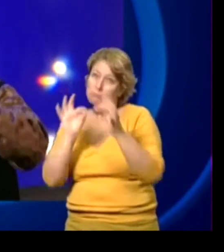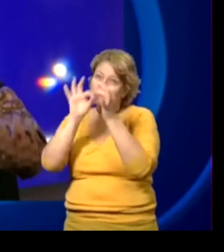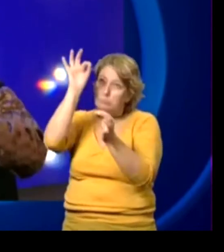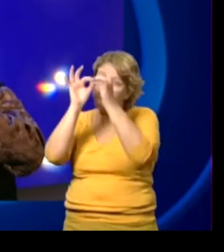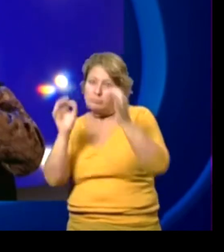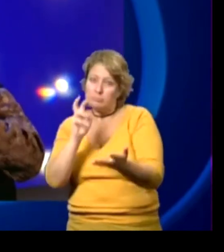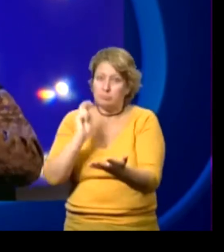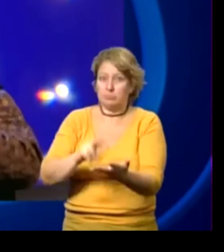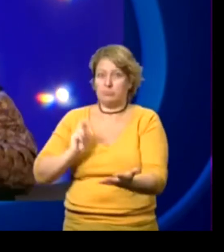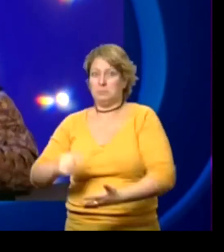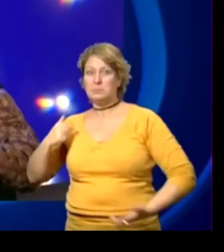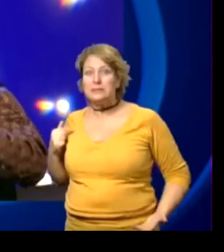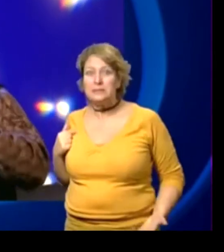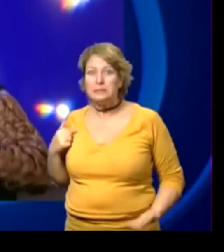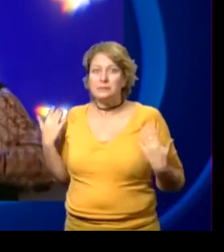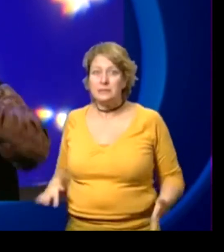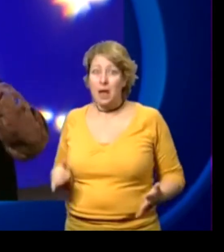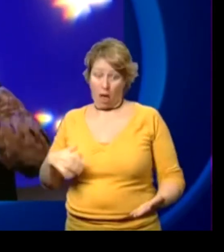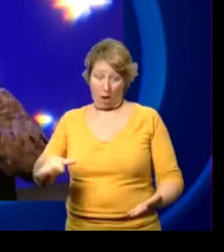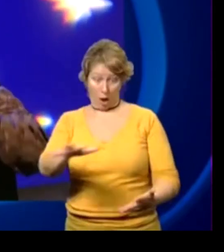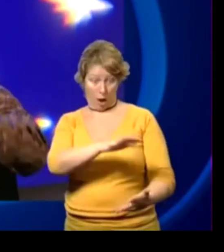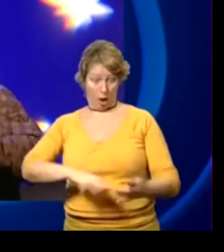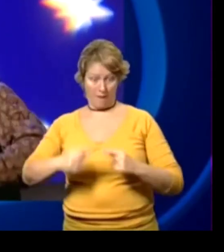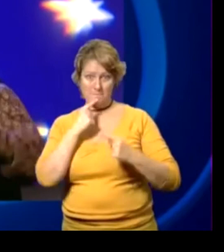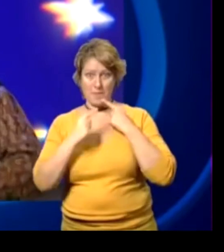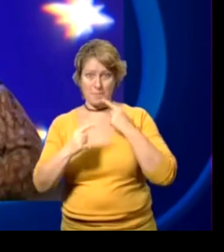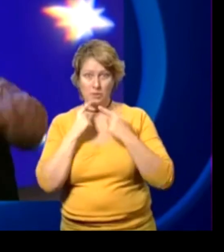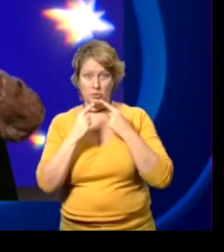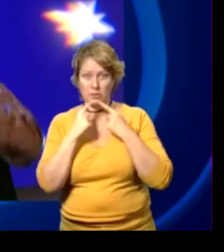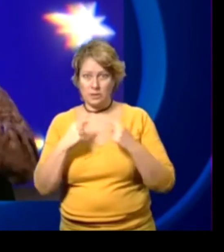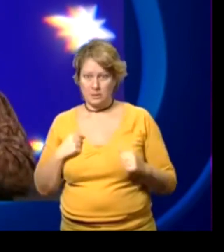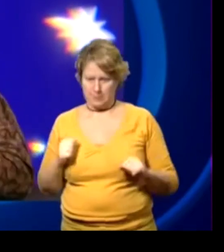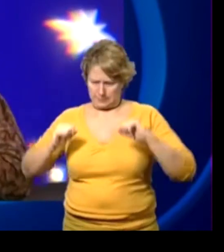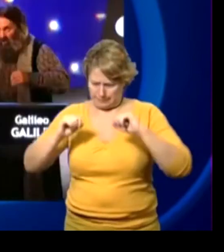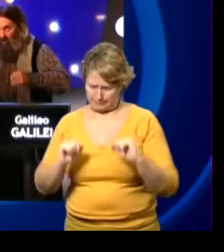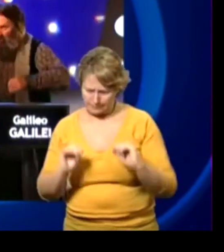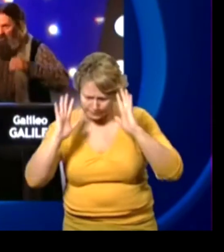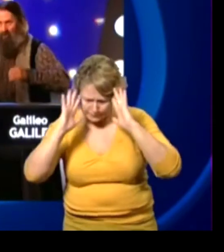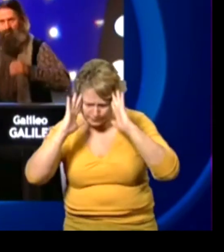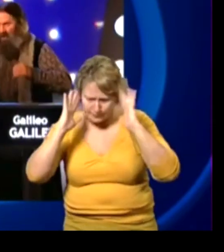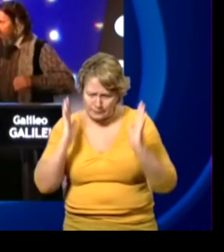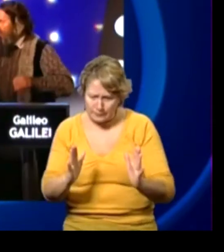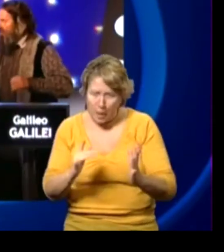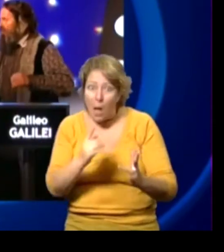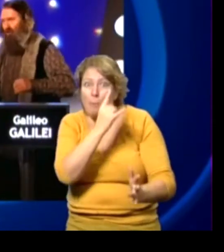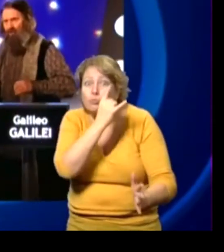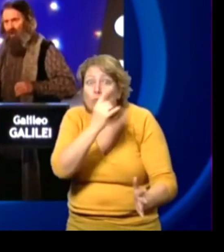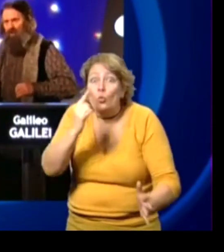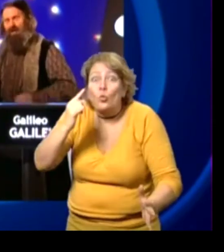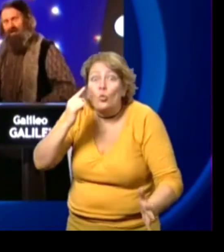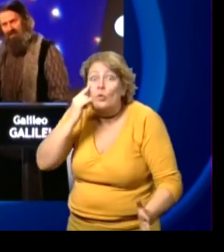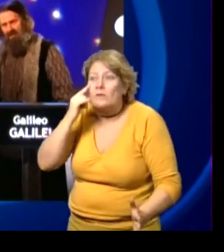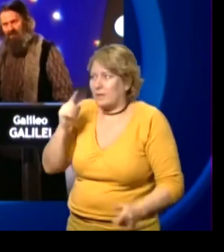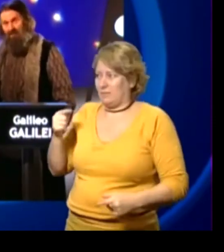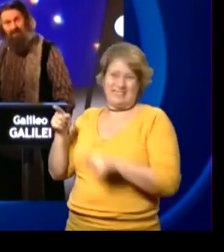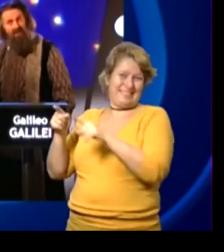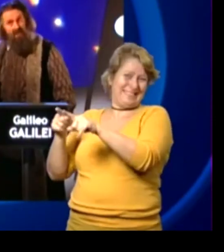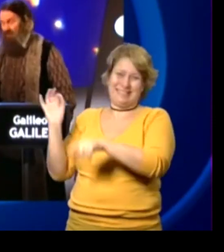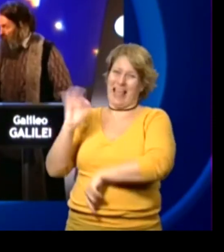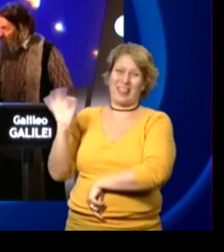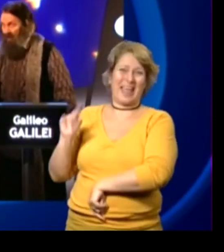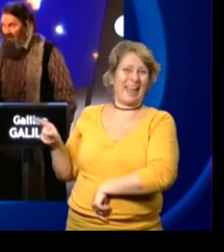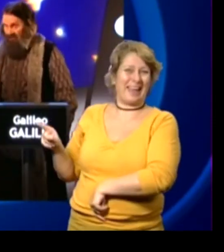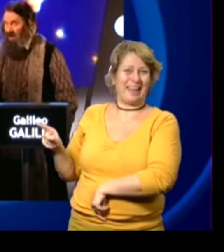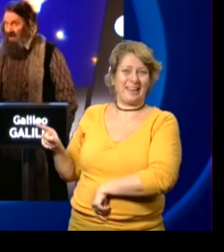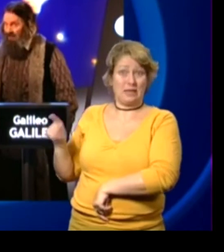I had all the details, I sat down and I proved what Copernicus could not, that his